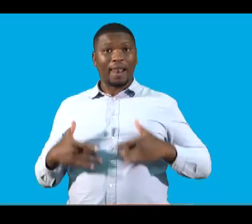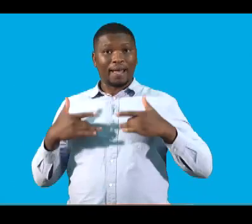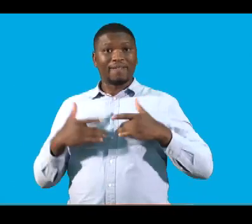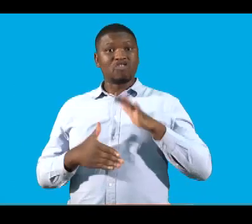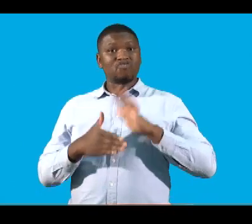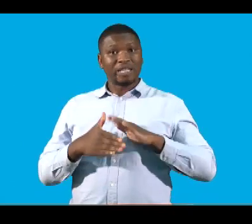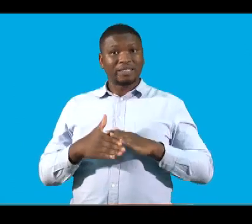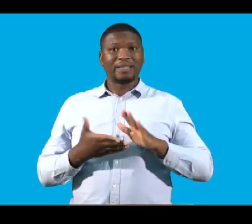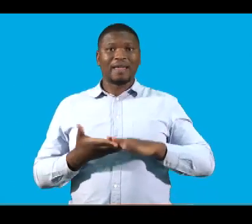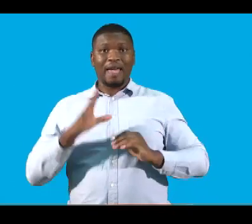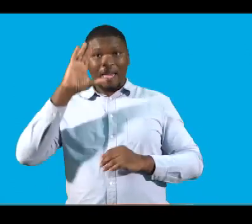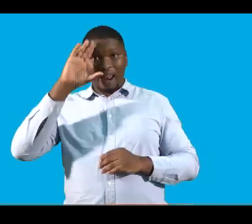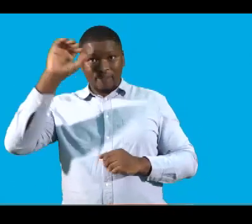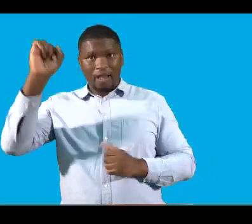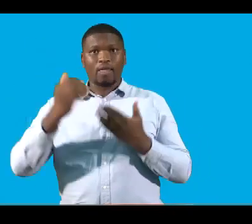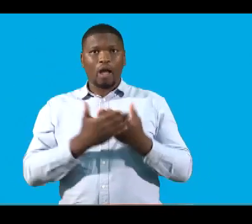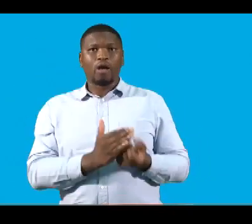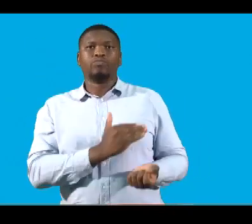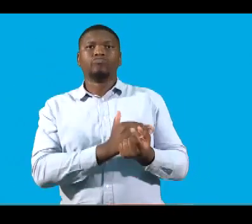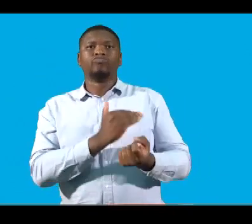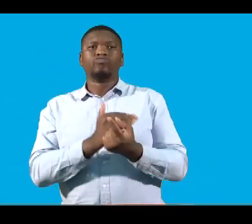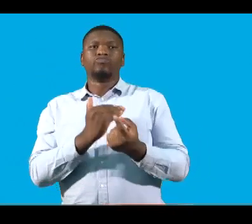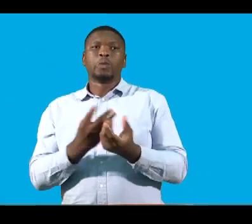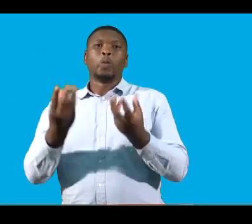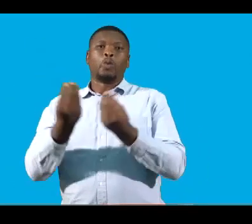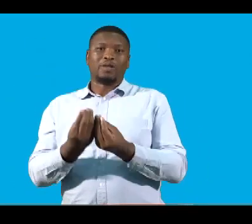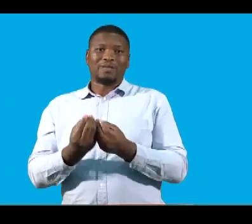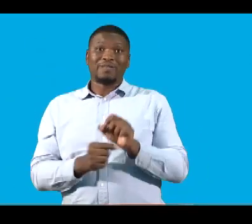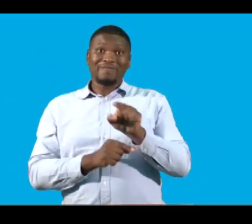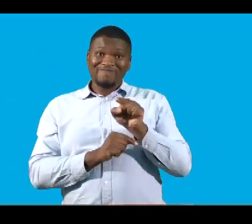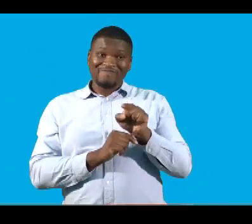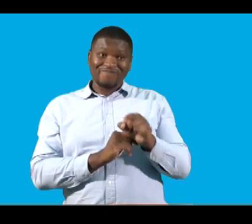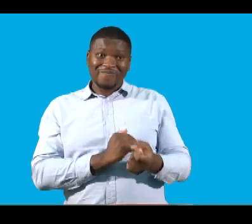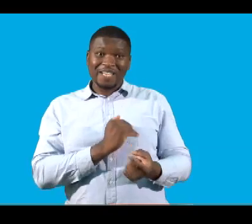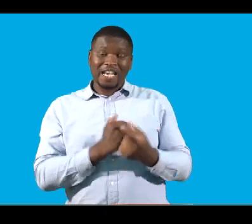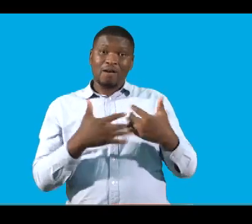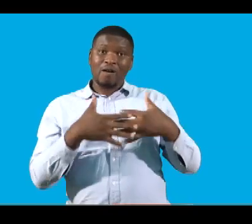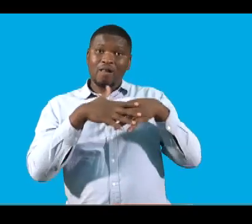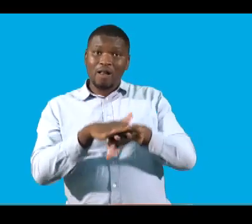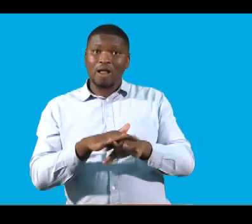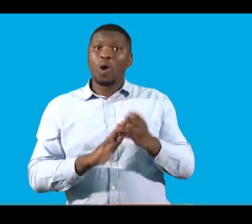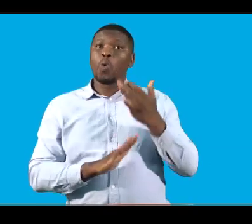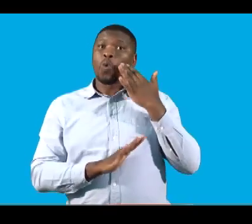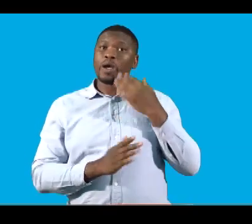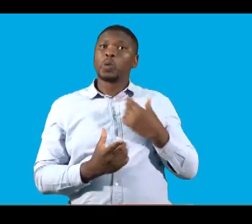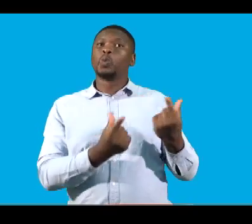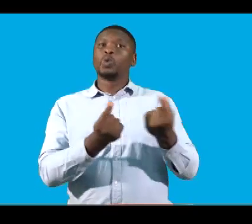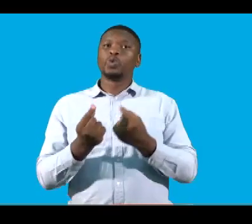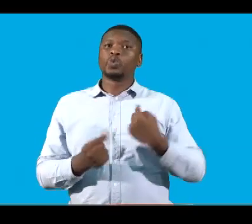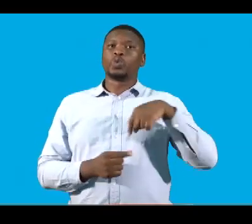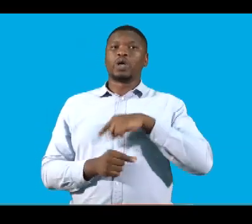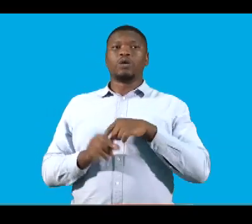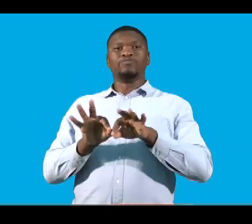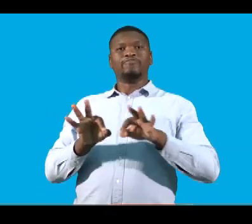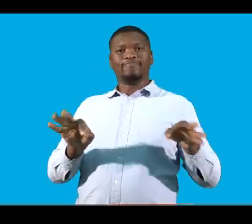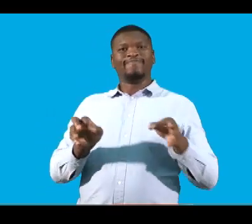contradictory approaches to life, reason and faith can coexist. And we've proven that and